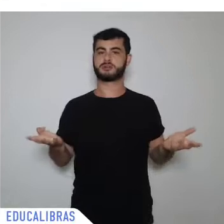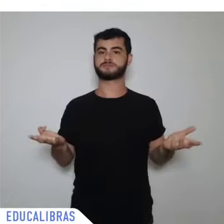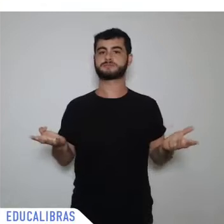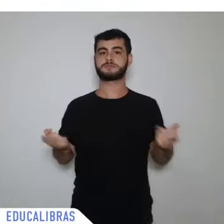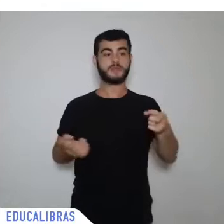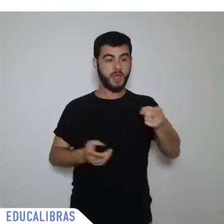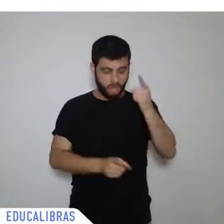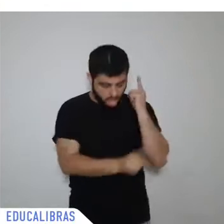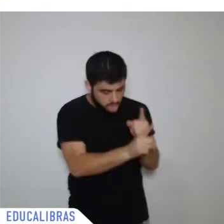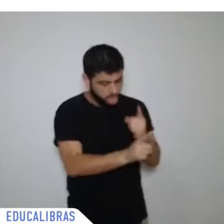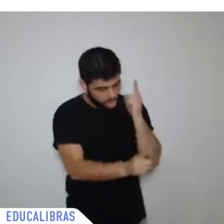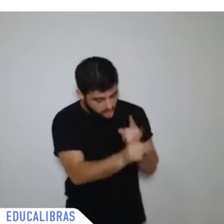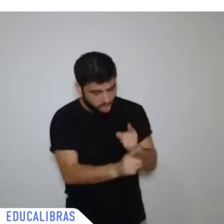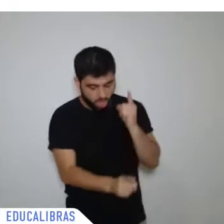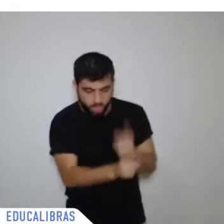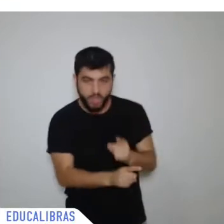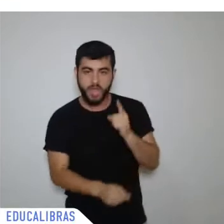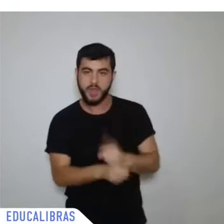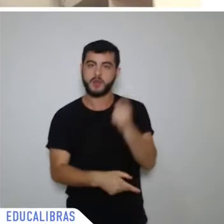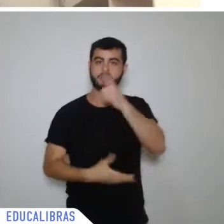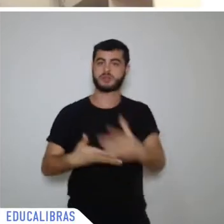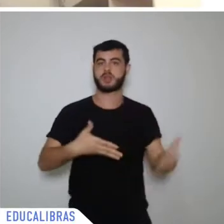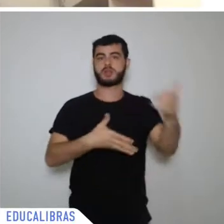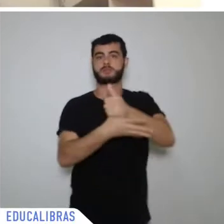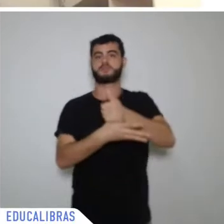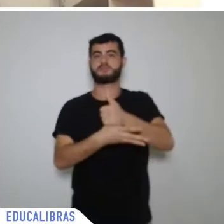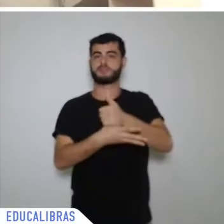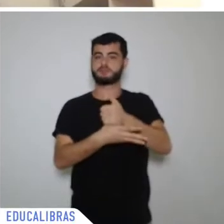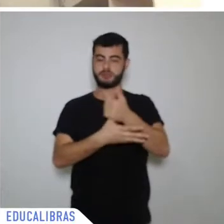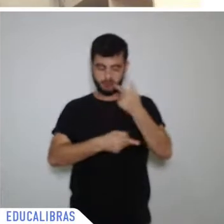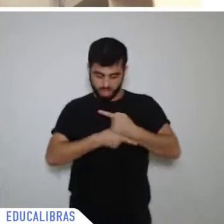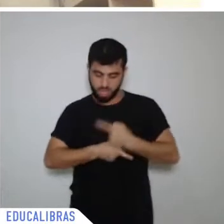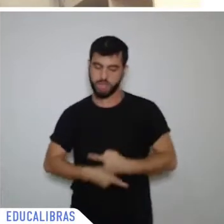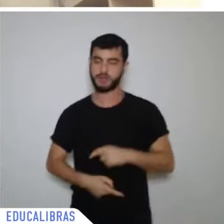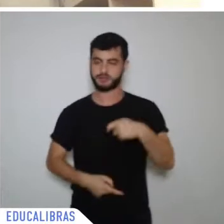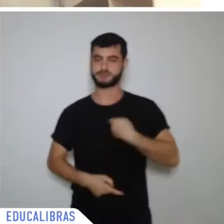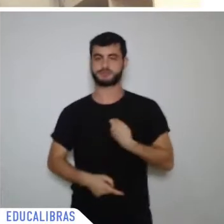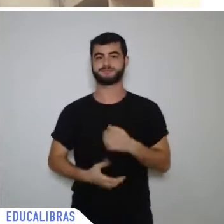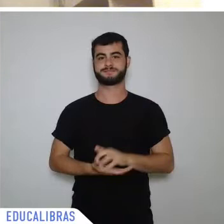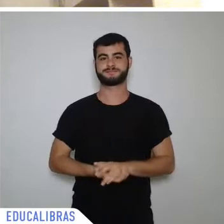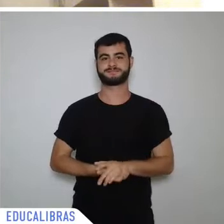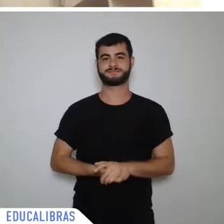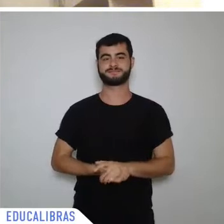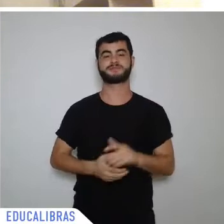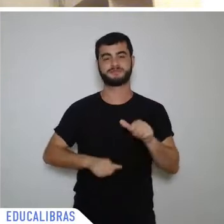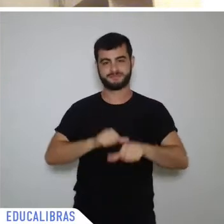a transvestite? And you will find your answers in your privilege.